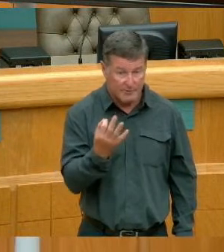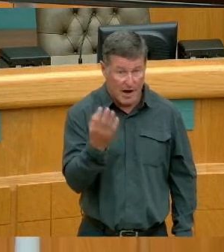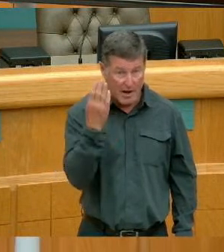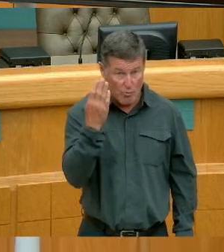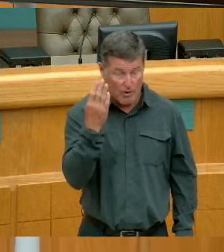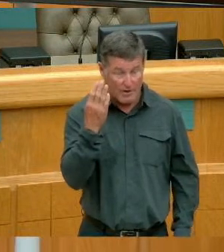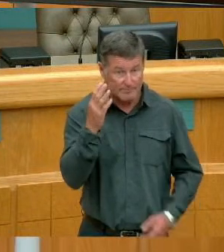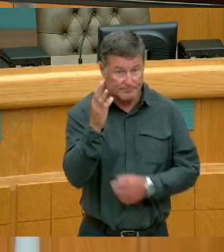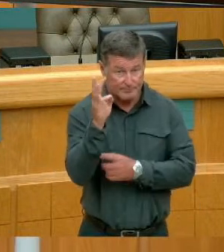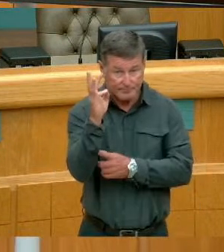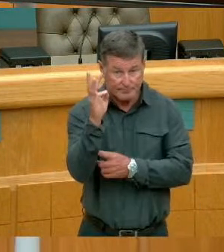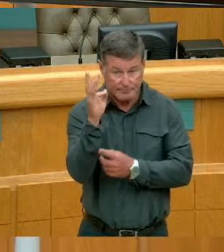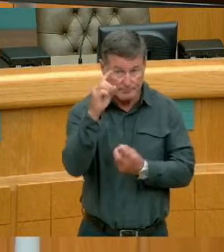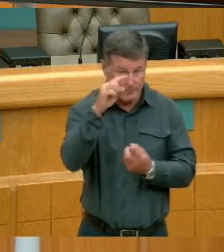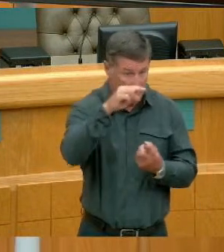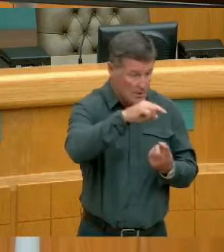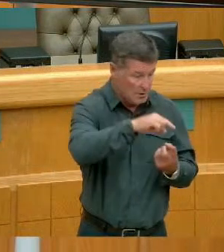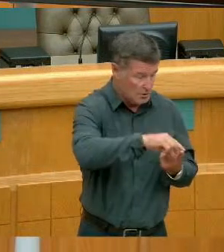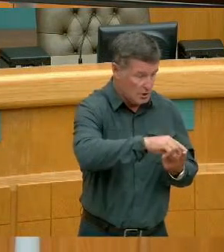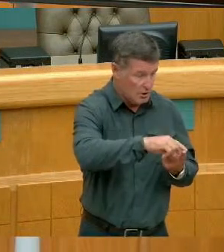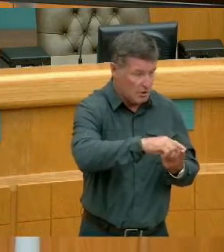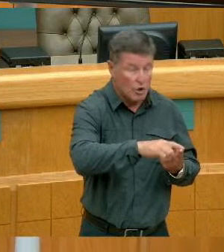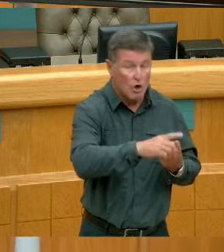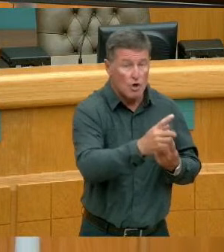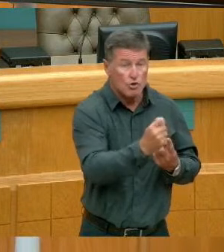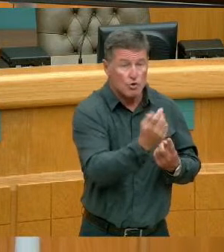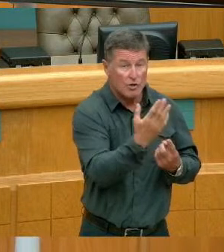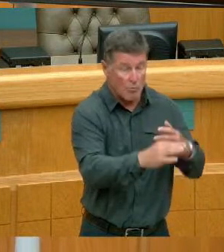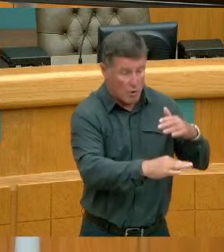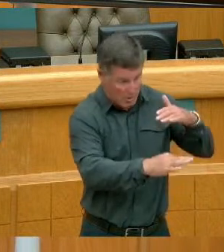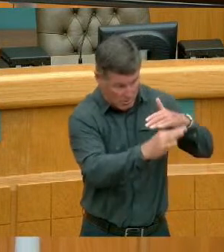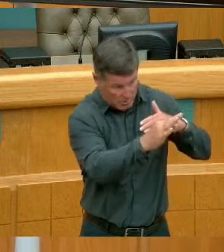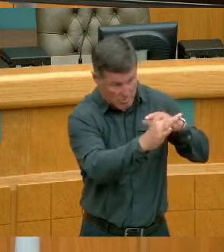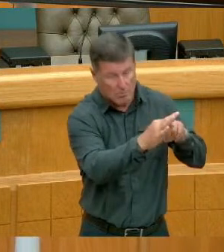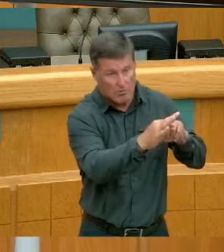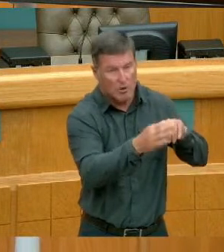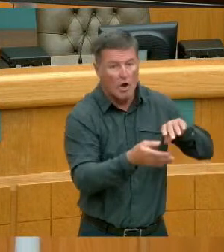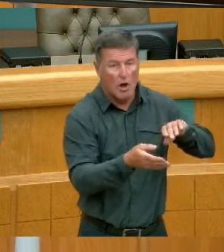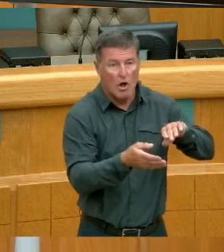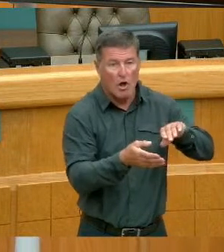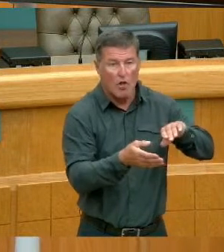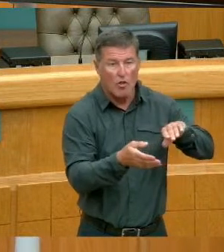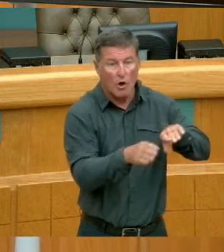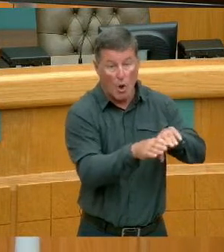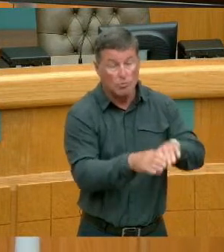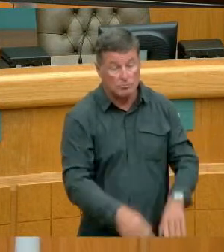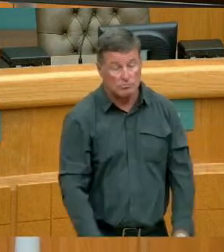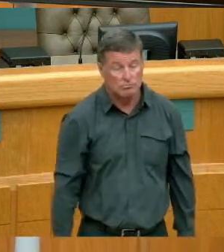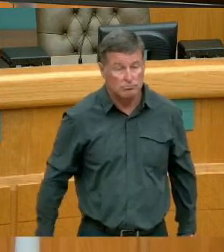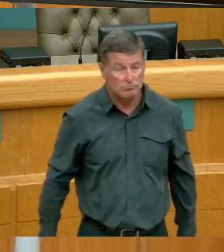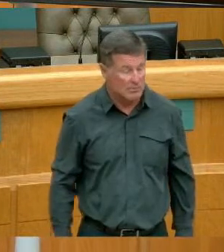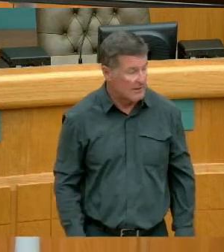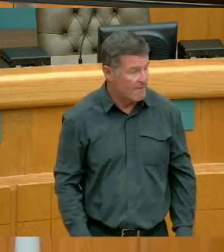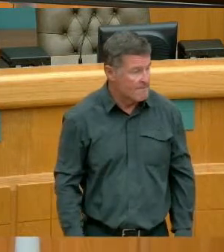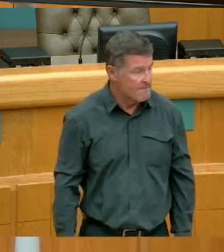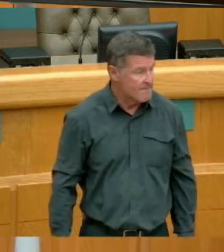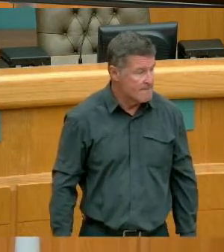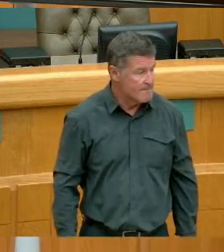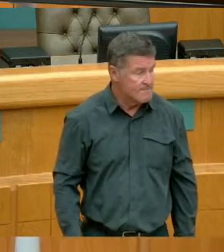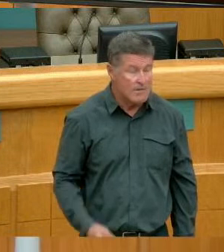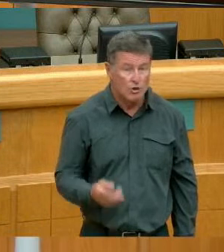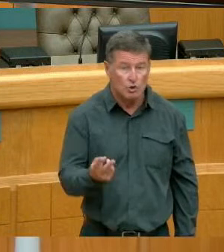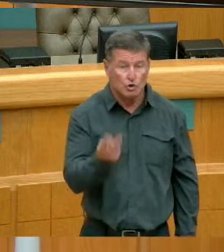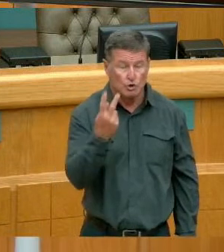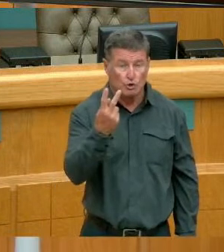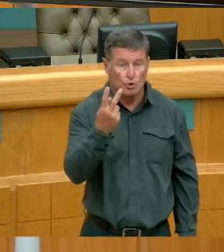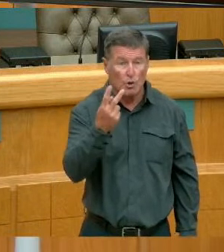6 until sunrise on Tuesday, those 4 parks will be closed. We talked about the 2 Gulf